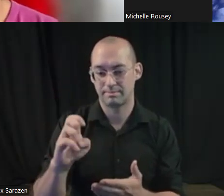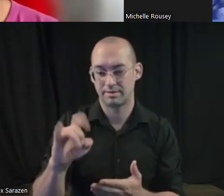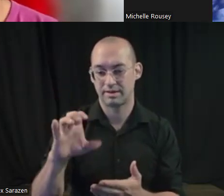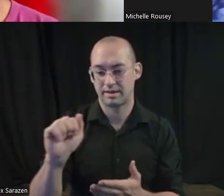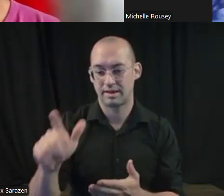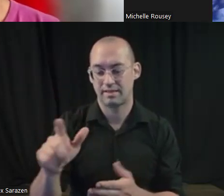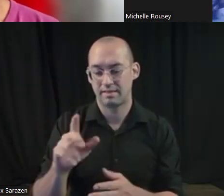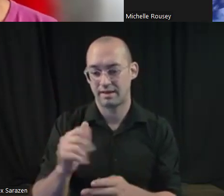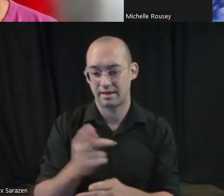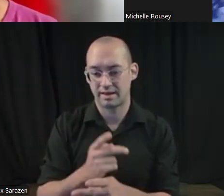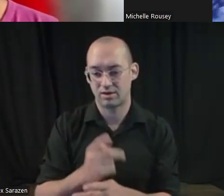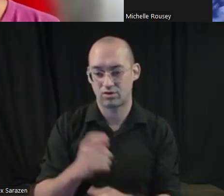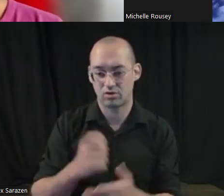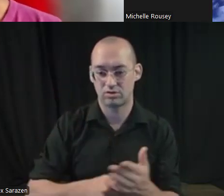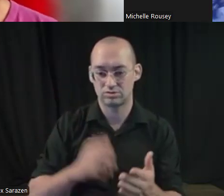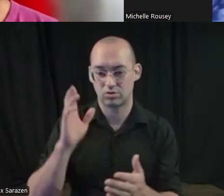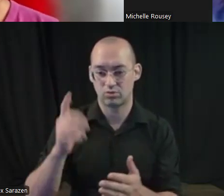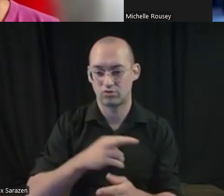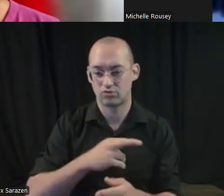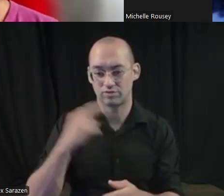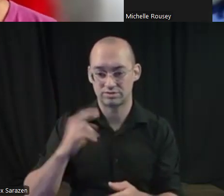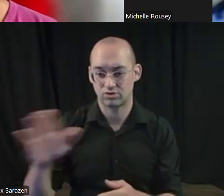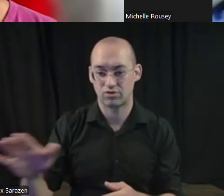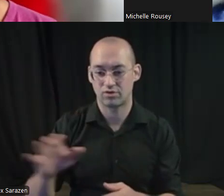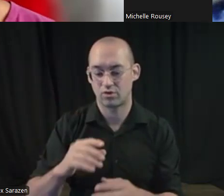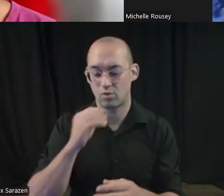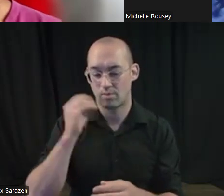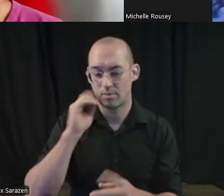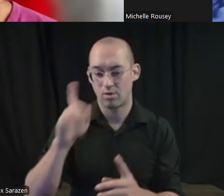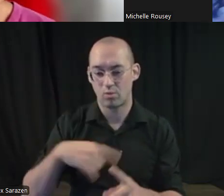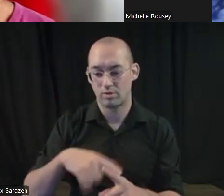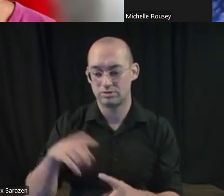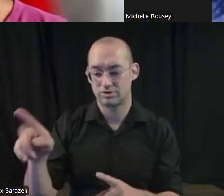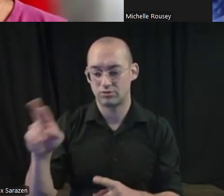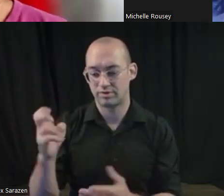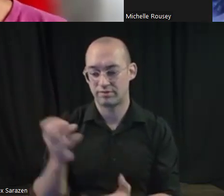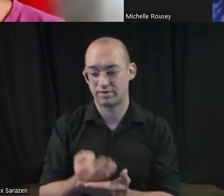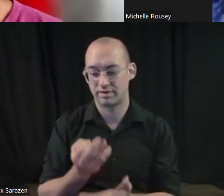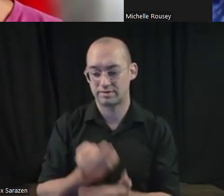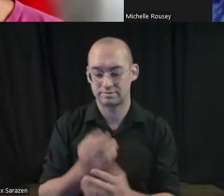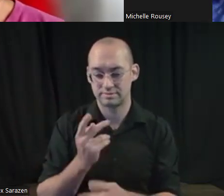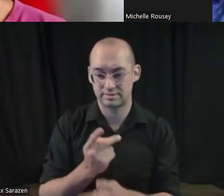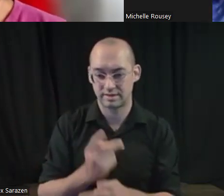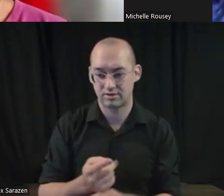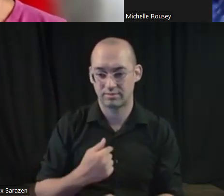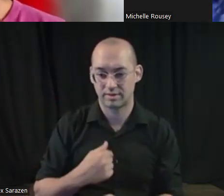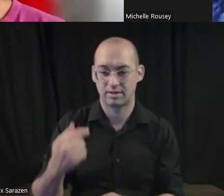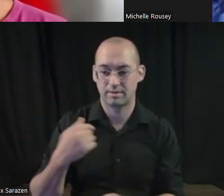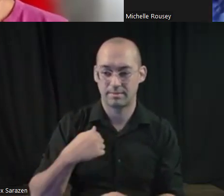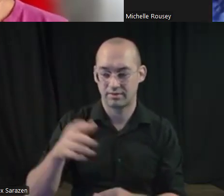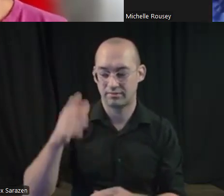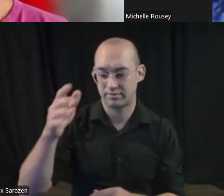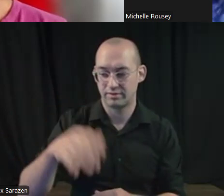my grandmother's home, which she refinanced to take care of me. And as my 73-year-old father prepares for emergency neck and back surgery,